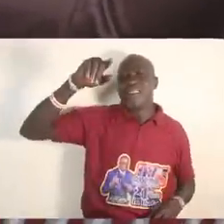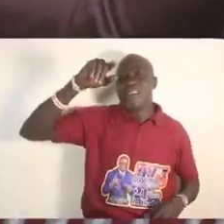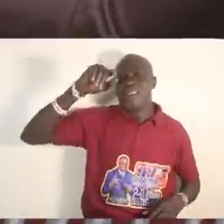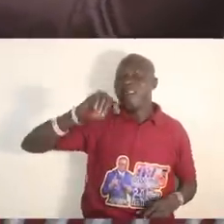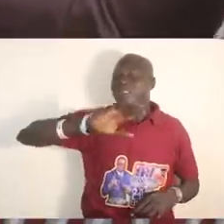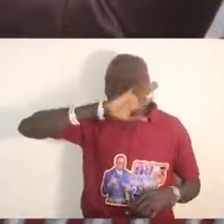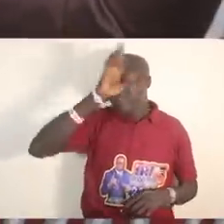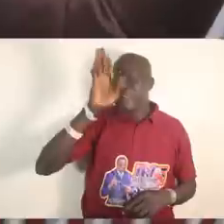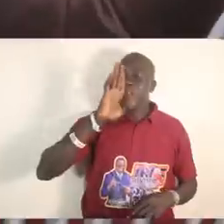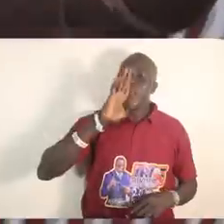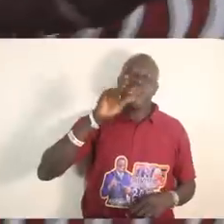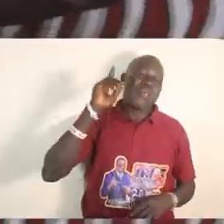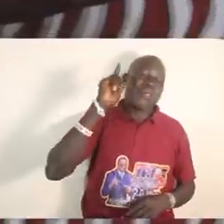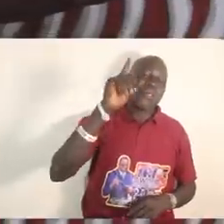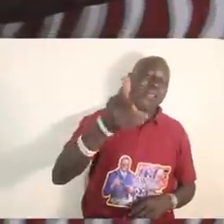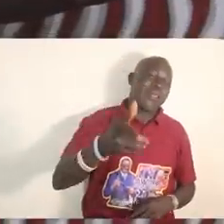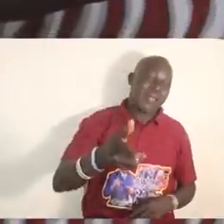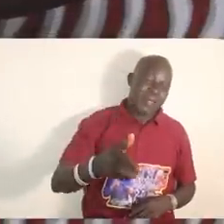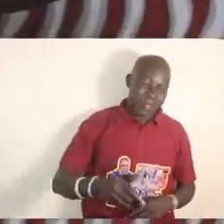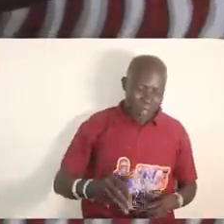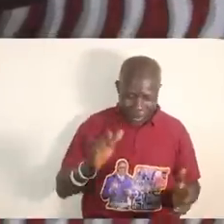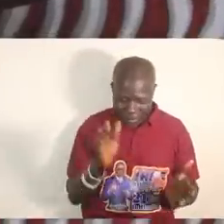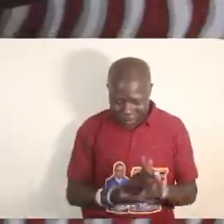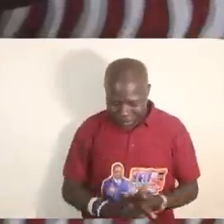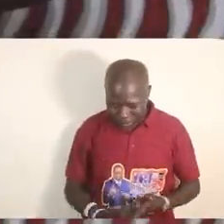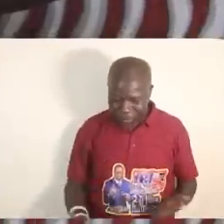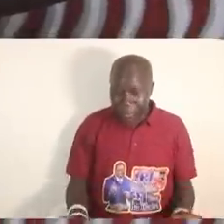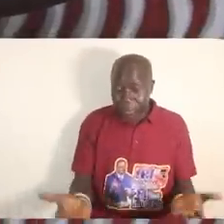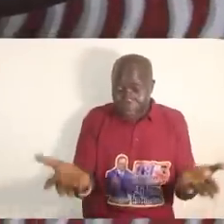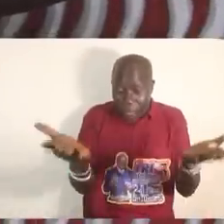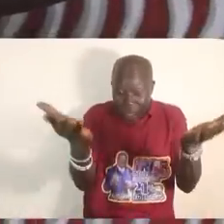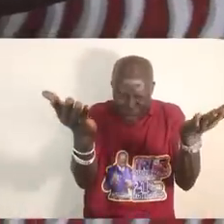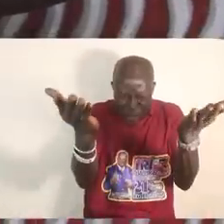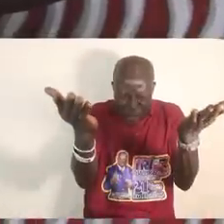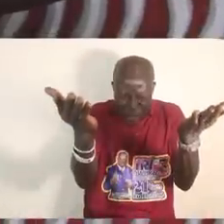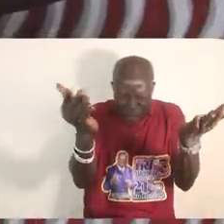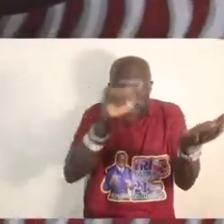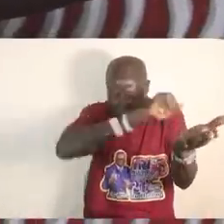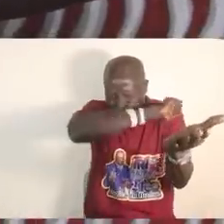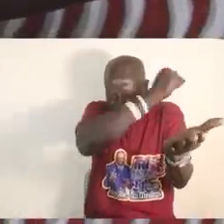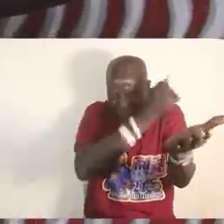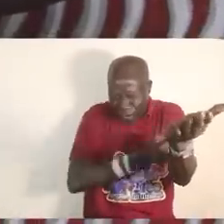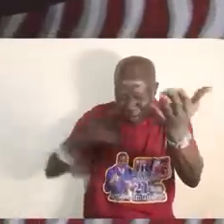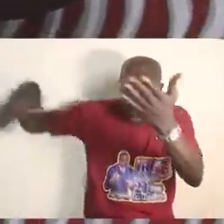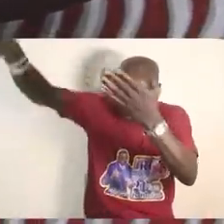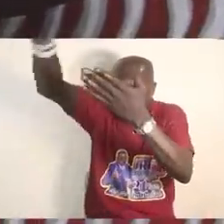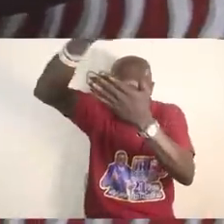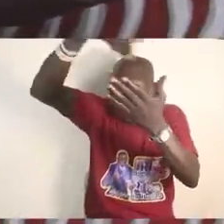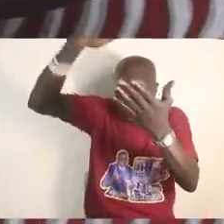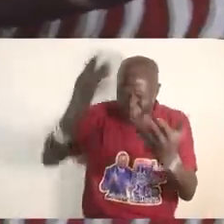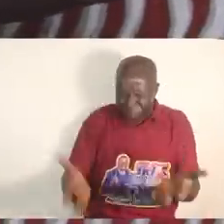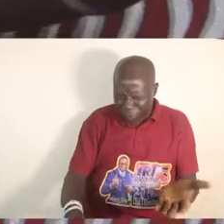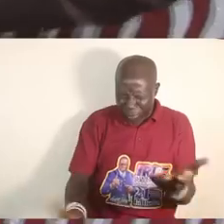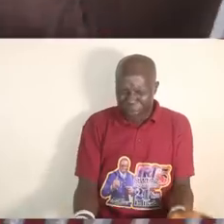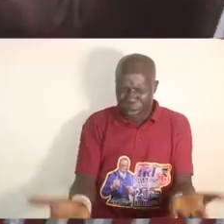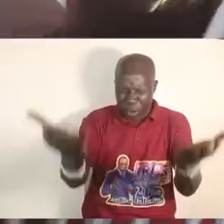so mama je ko pe e gbe owo soke lift up your hand I say okay authority of lifting e gbe mi